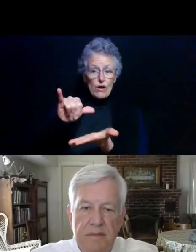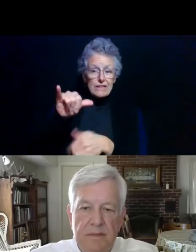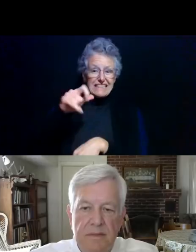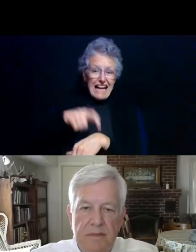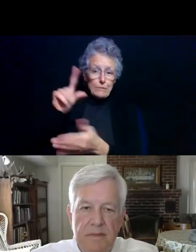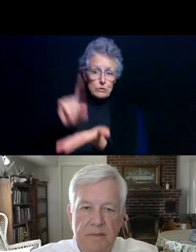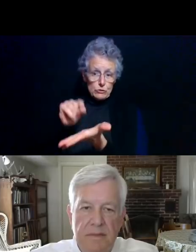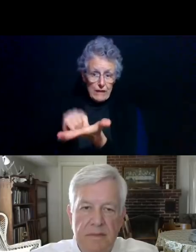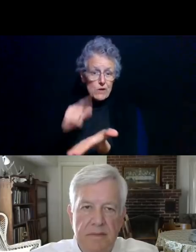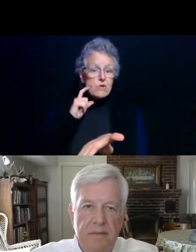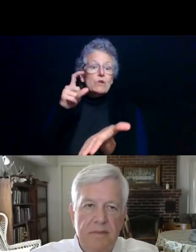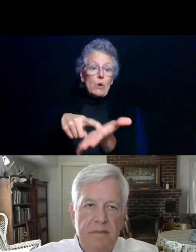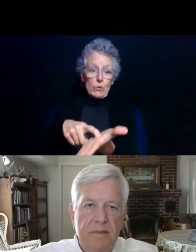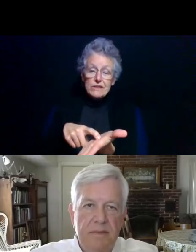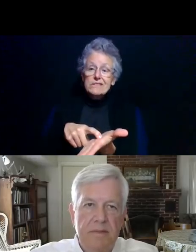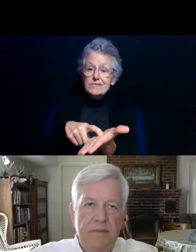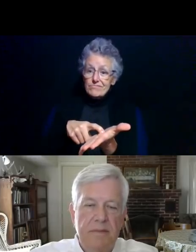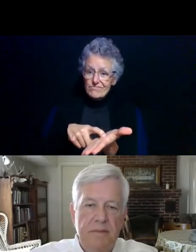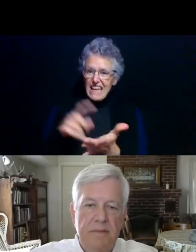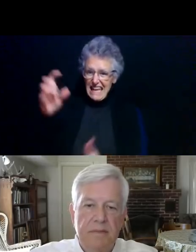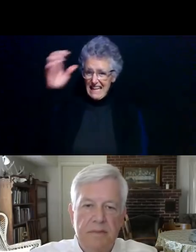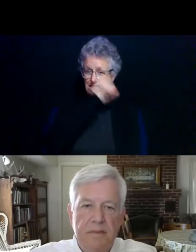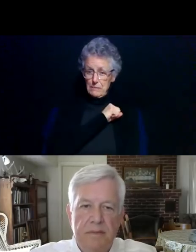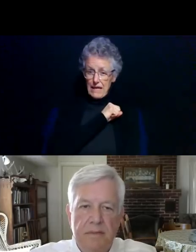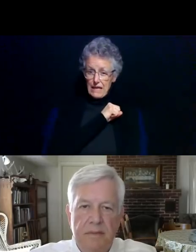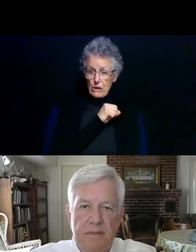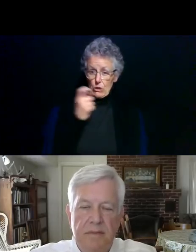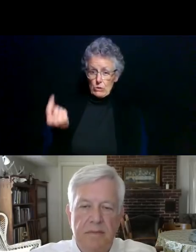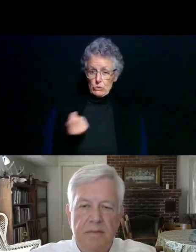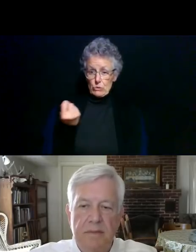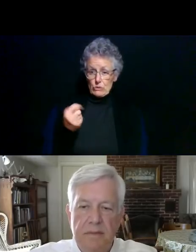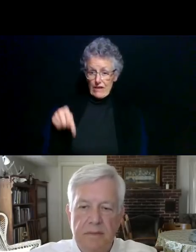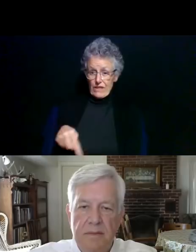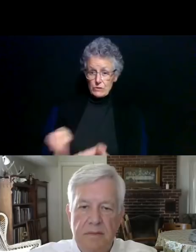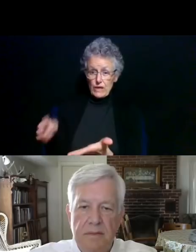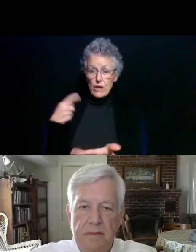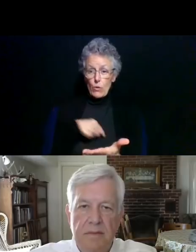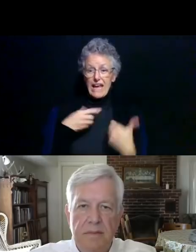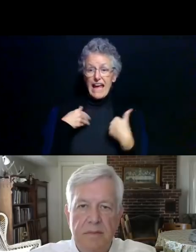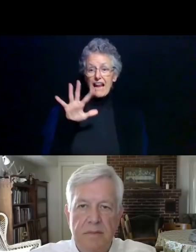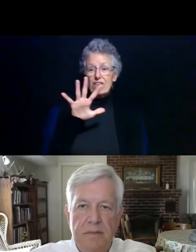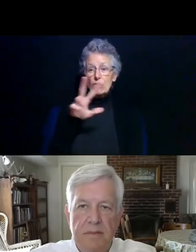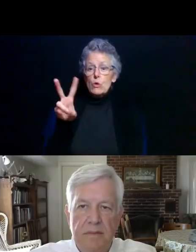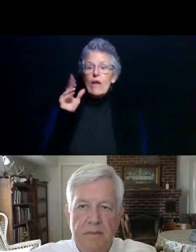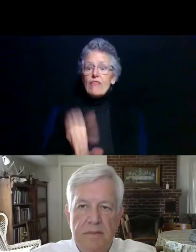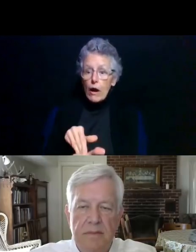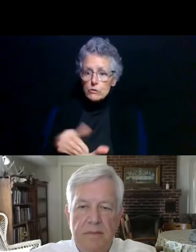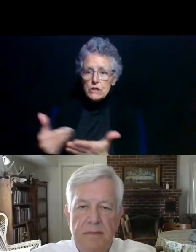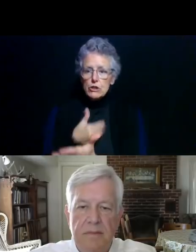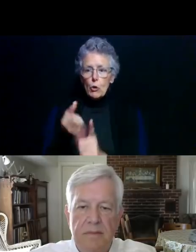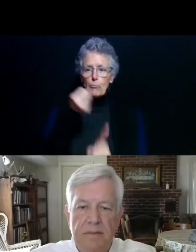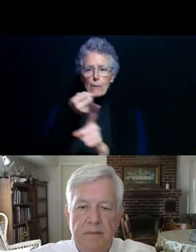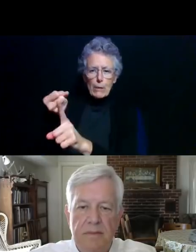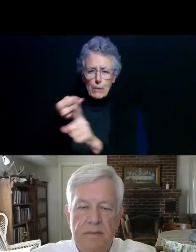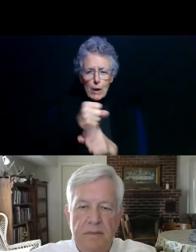that they estimated that on Tuesday of this week, we had 52,000 new cases,